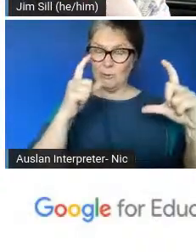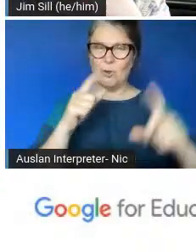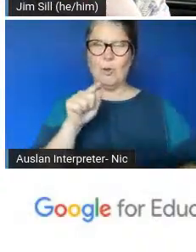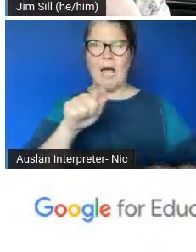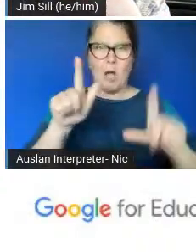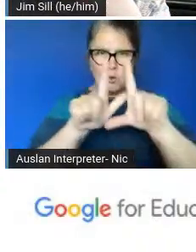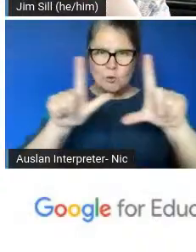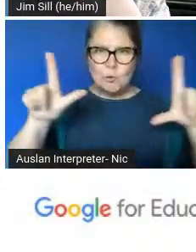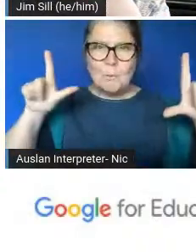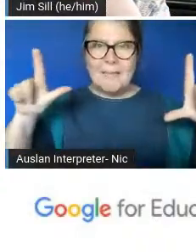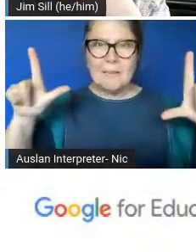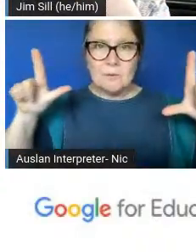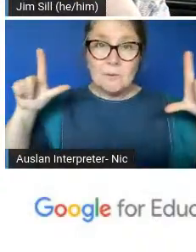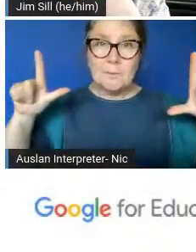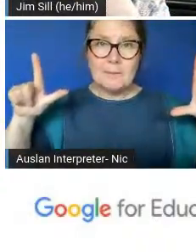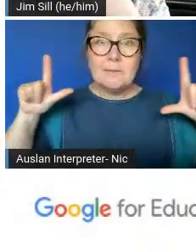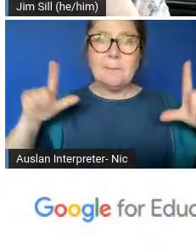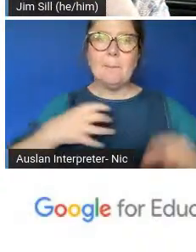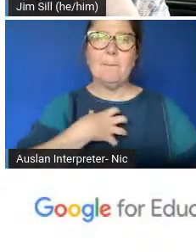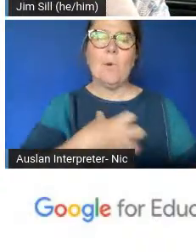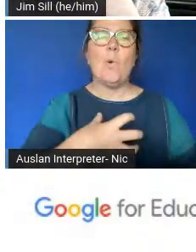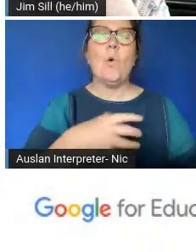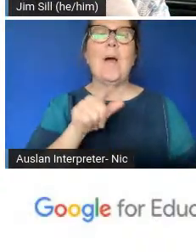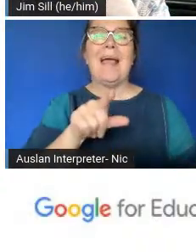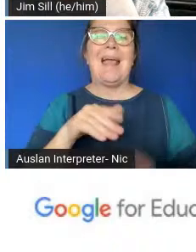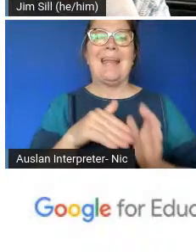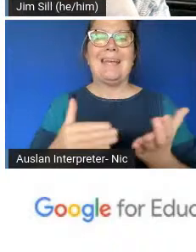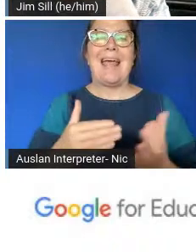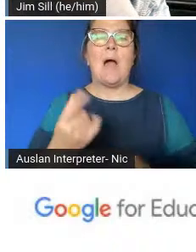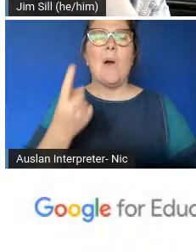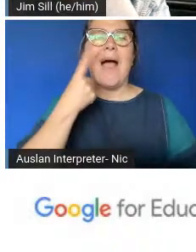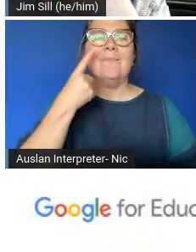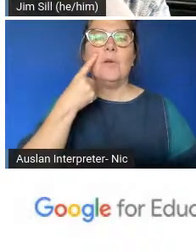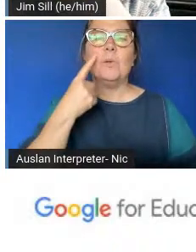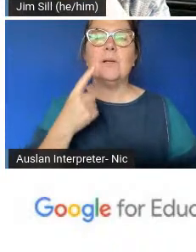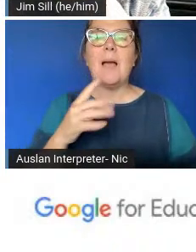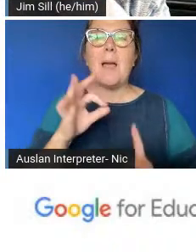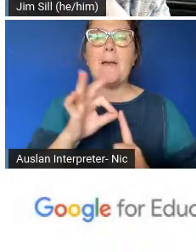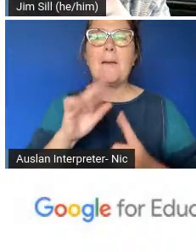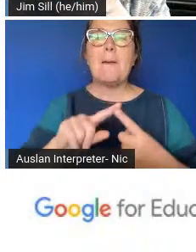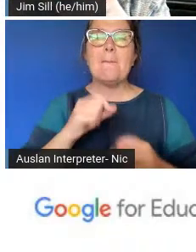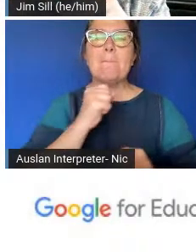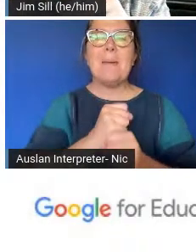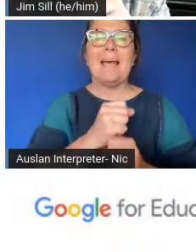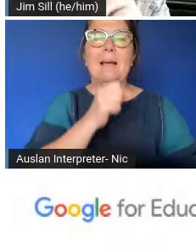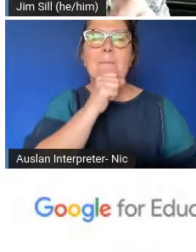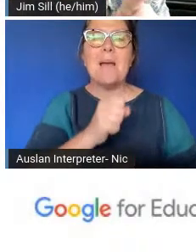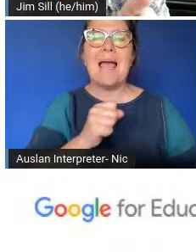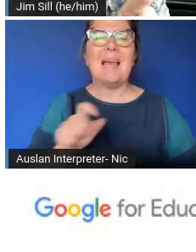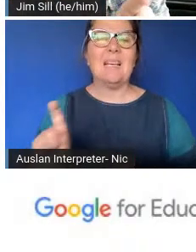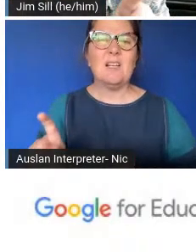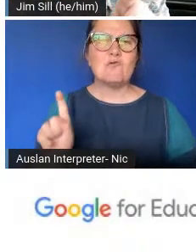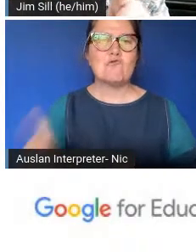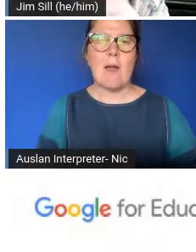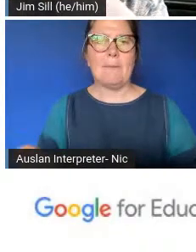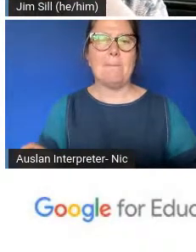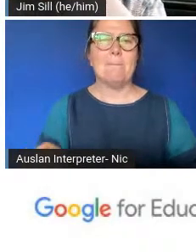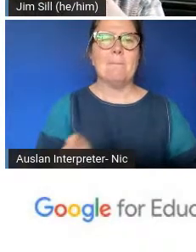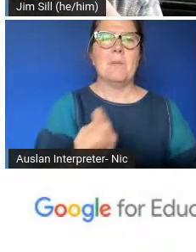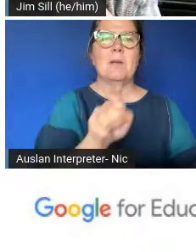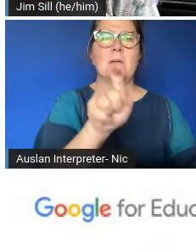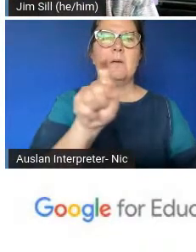bit further. There you go. And then now grab Pegman, and what you'll see is lines that are inside that